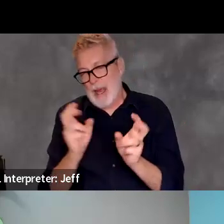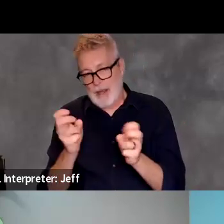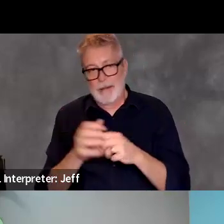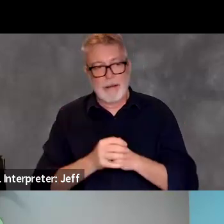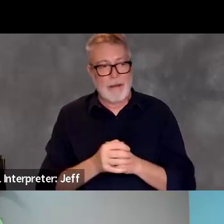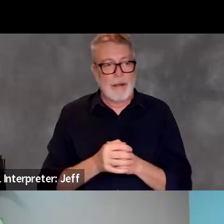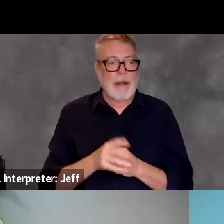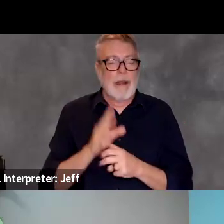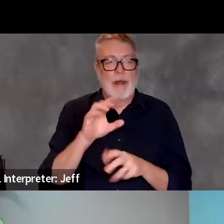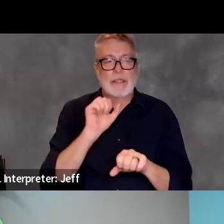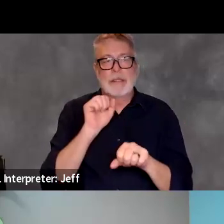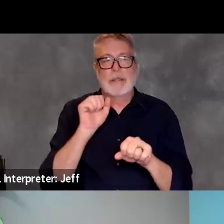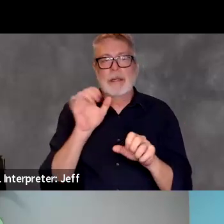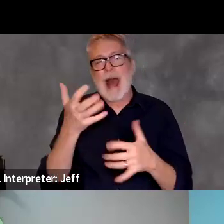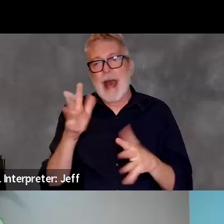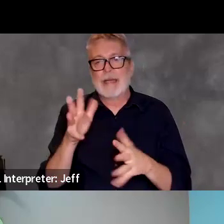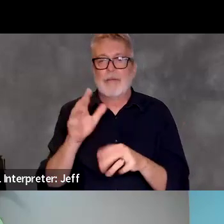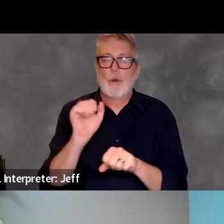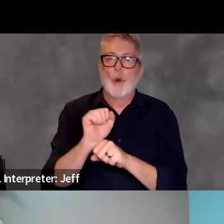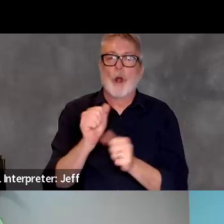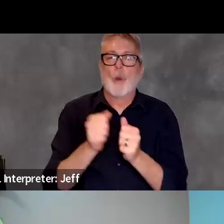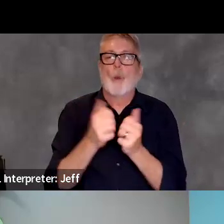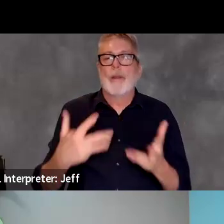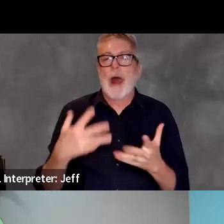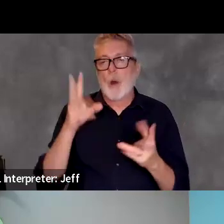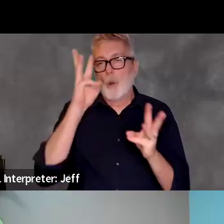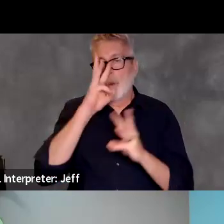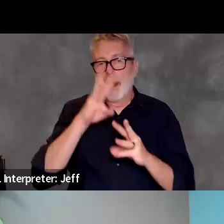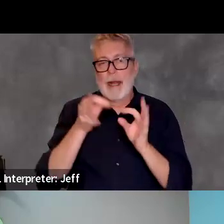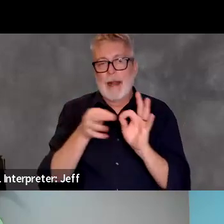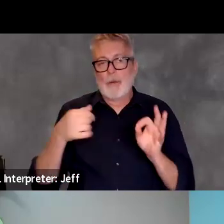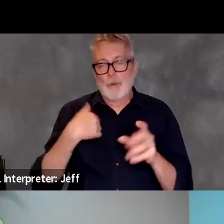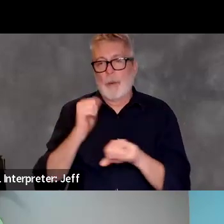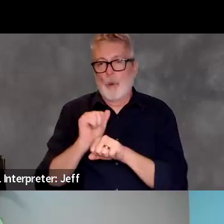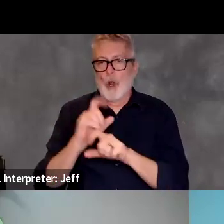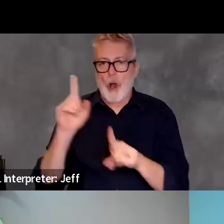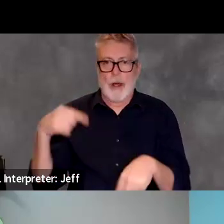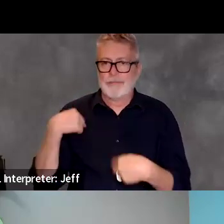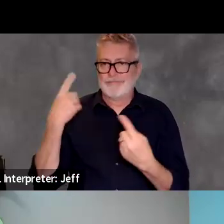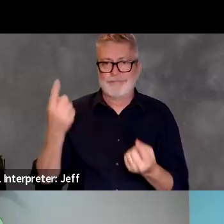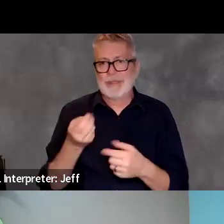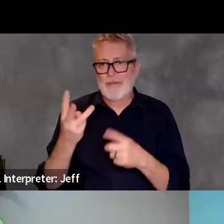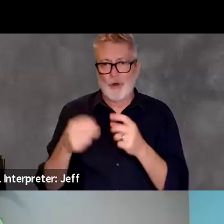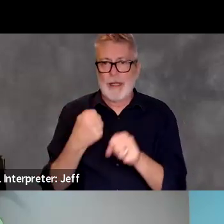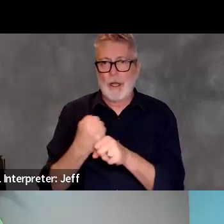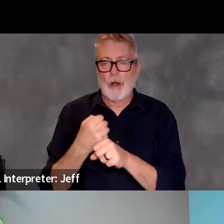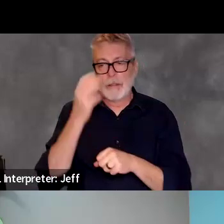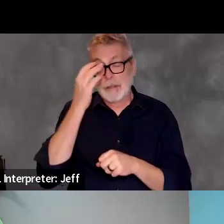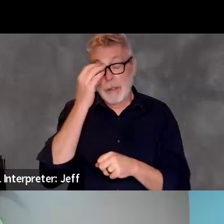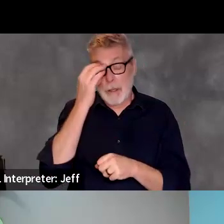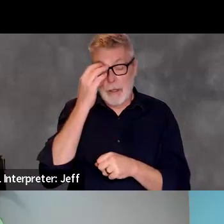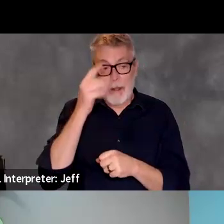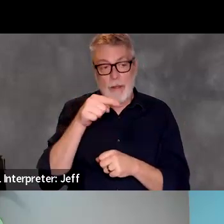the kind of work without worry language that we've been working on for the past couple of years. It makes a